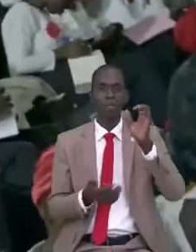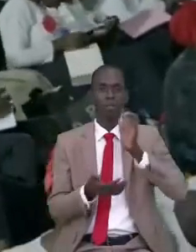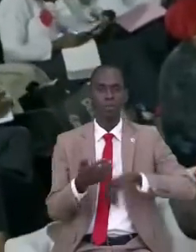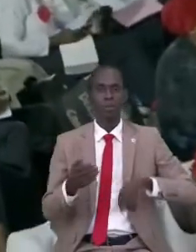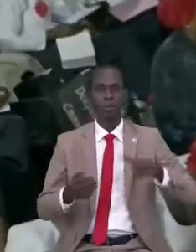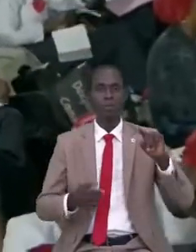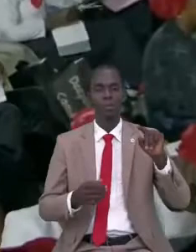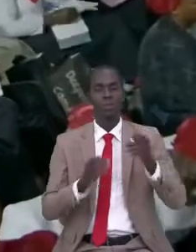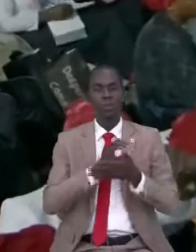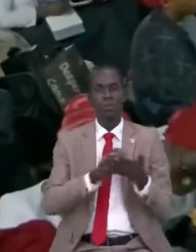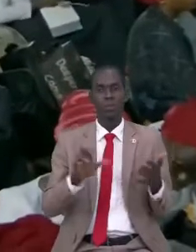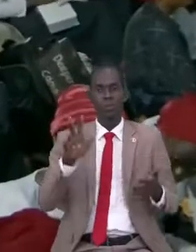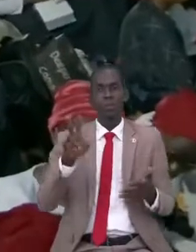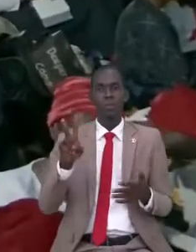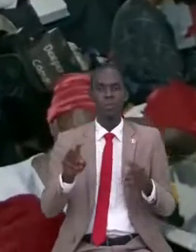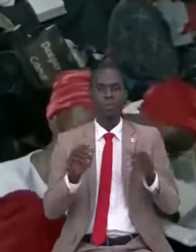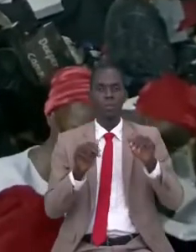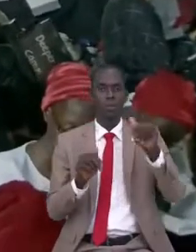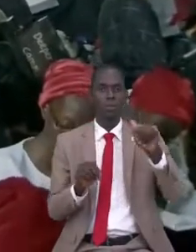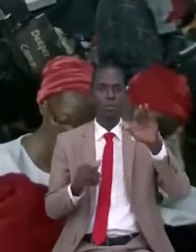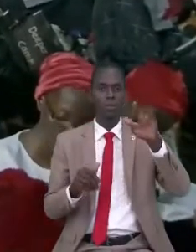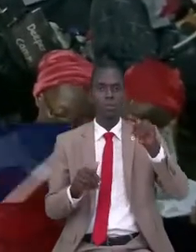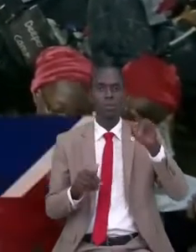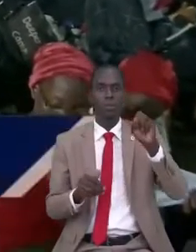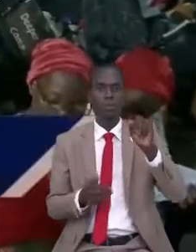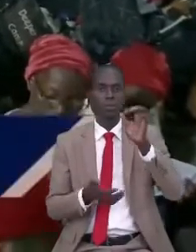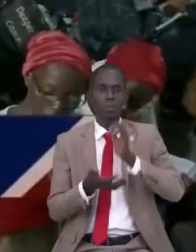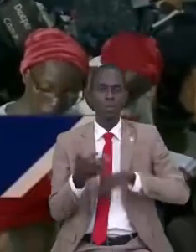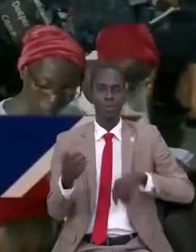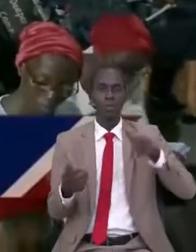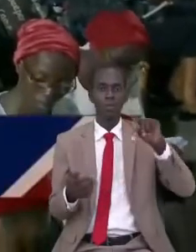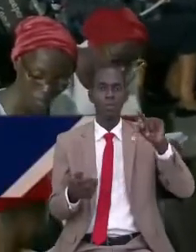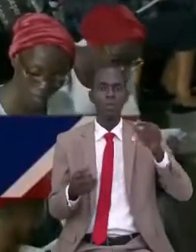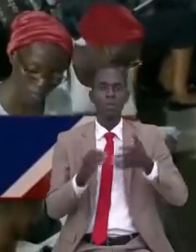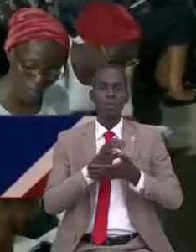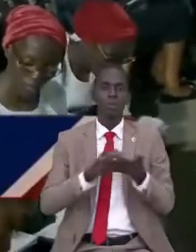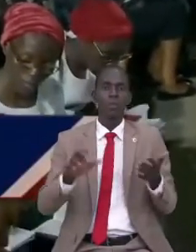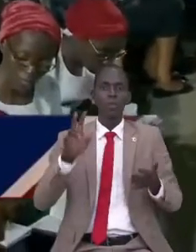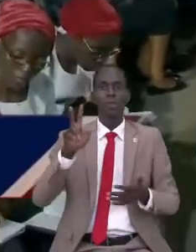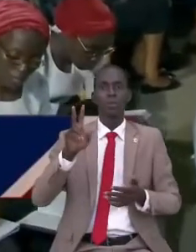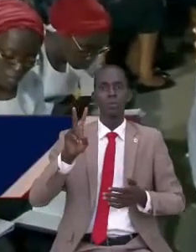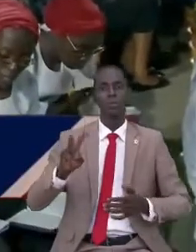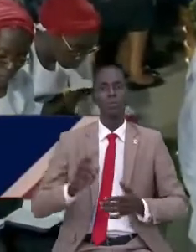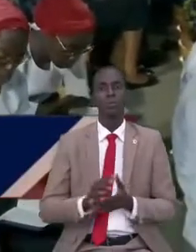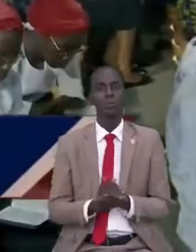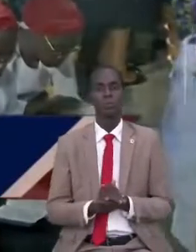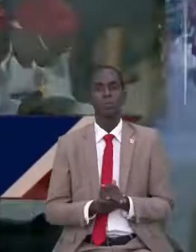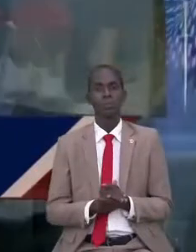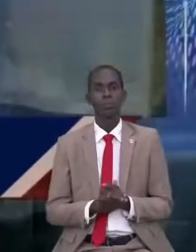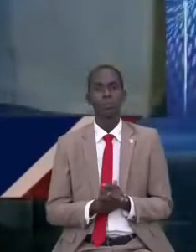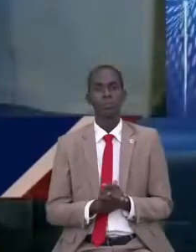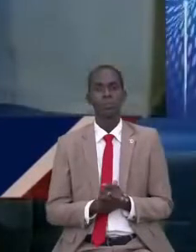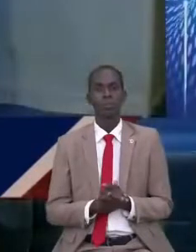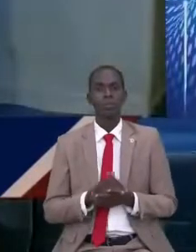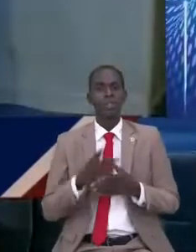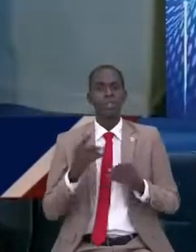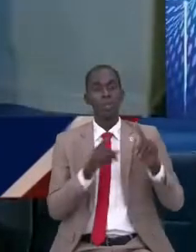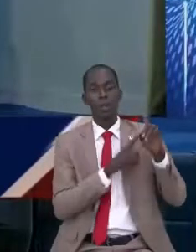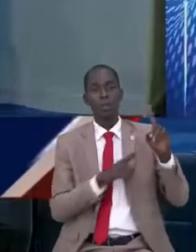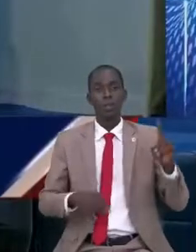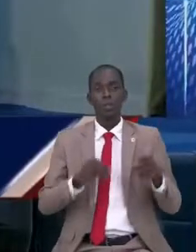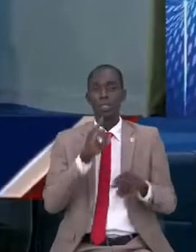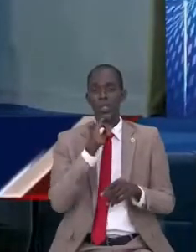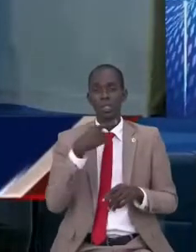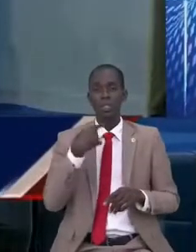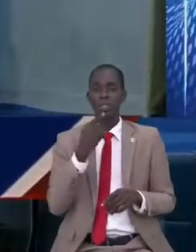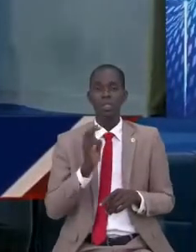verse 32. Acts chapter 20. Looking at verse 32, the Lord is telling us